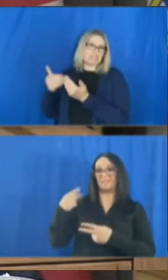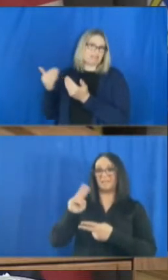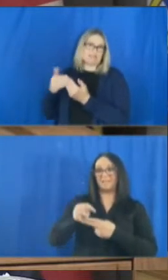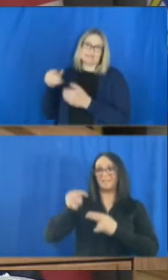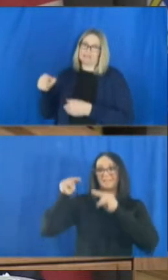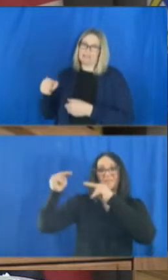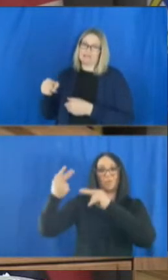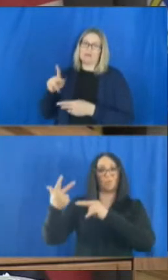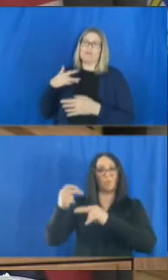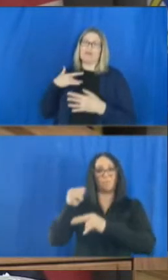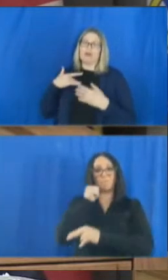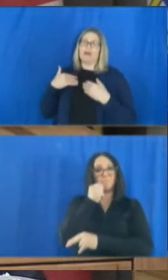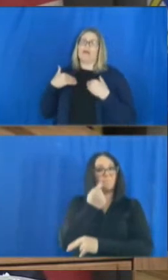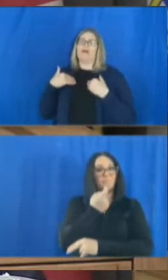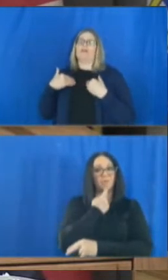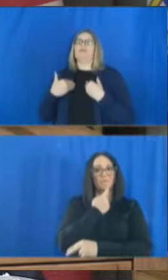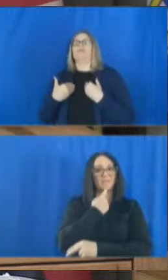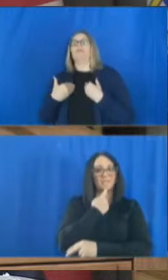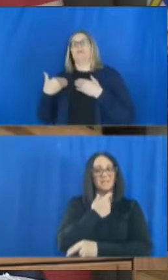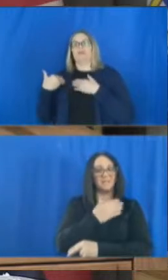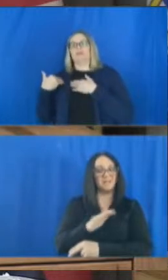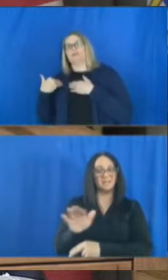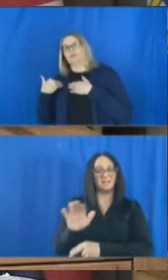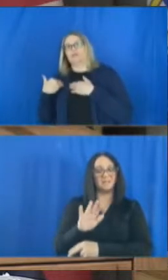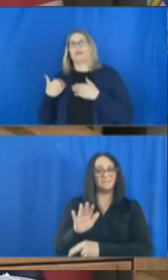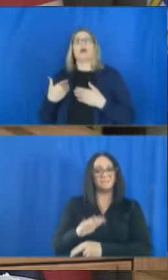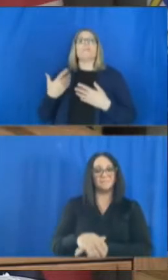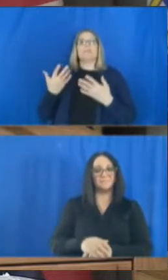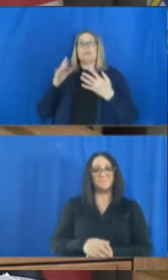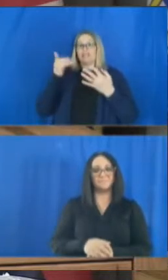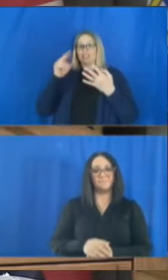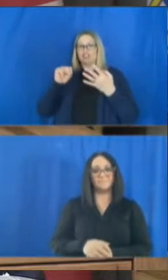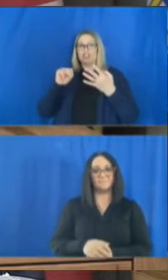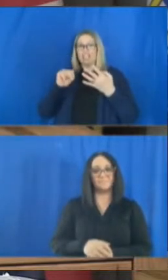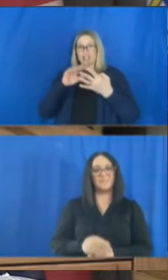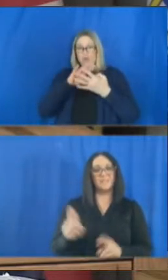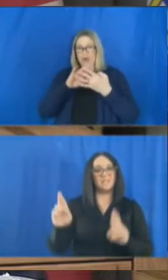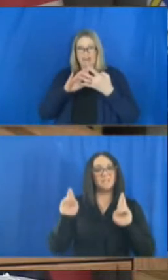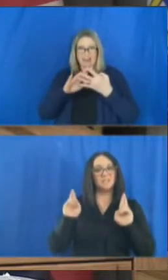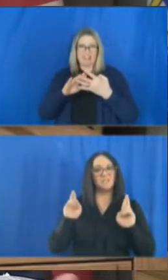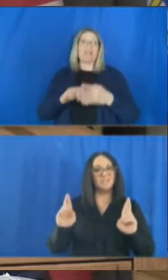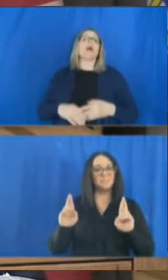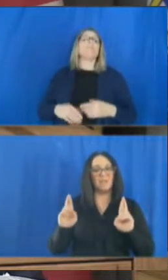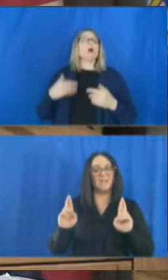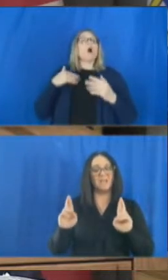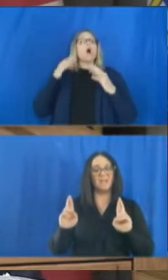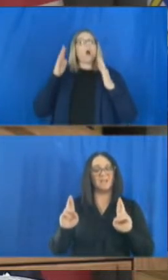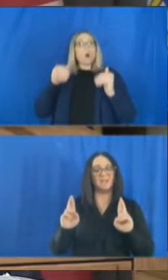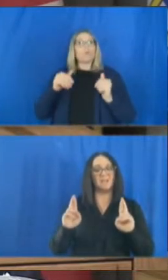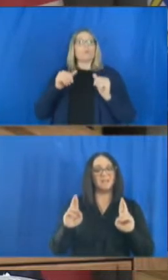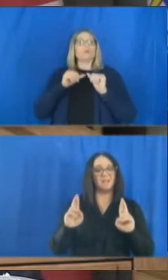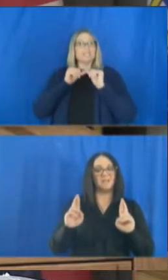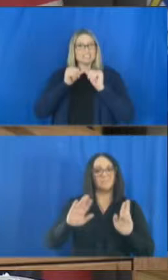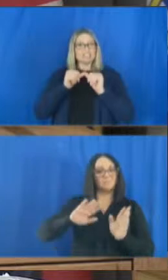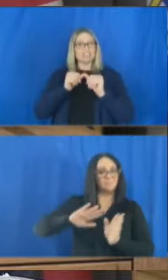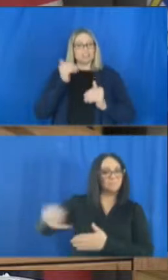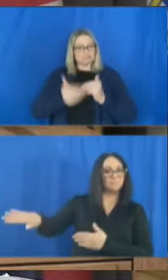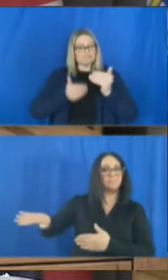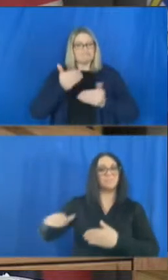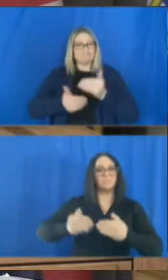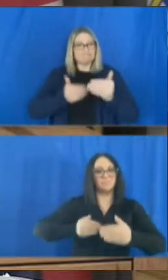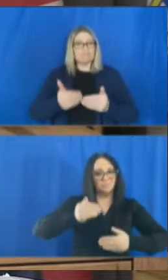their national colleagues, as well as our health authorities here, to look at and what we kind of phrase as a glide path out of